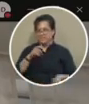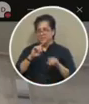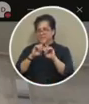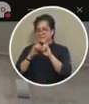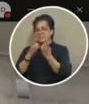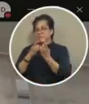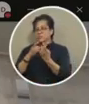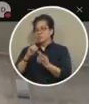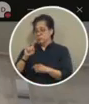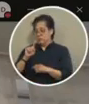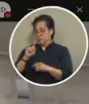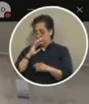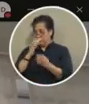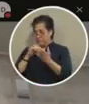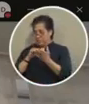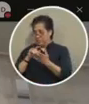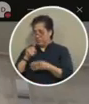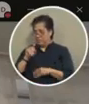speak again?